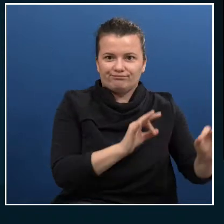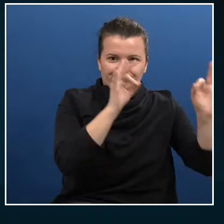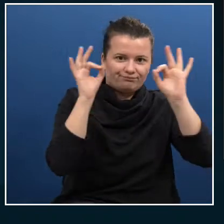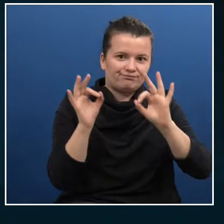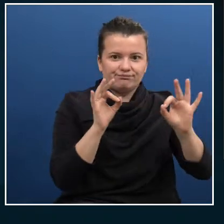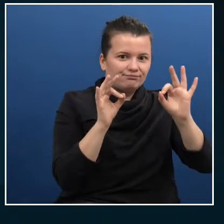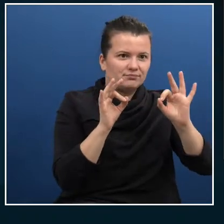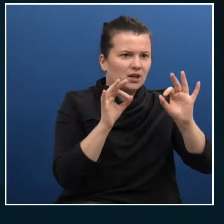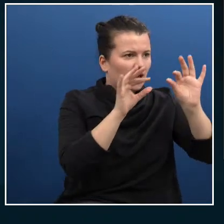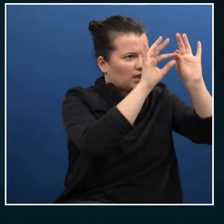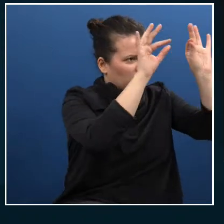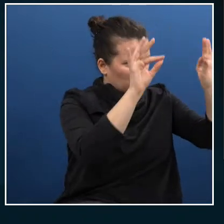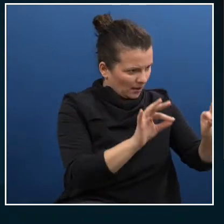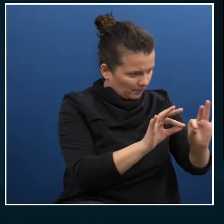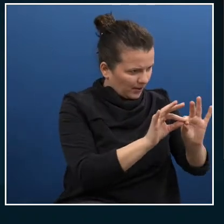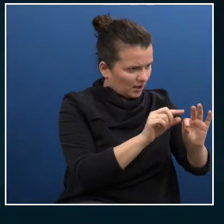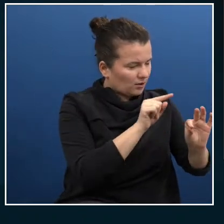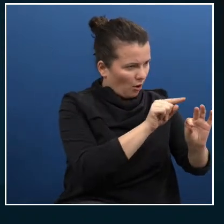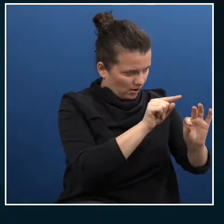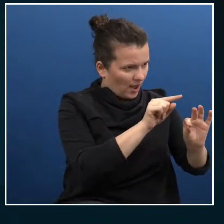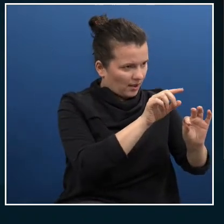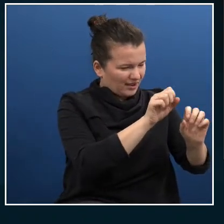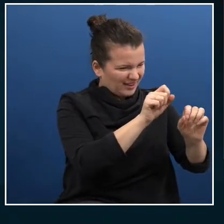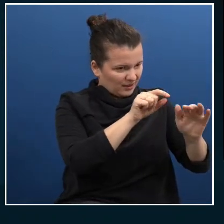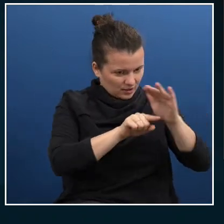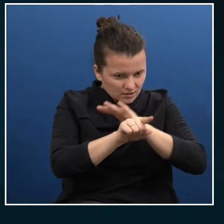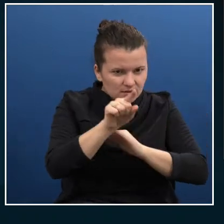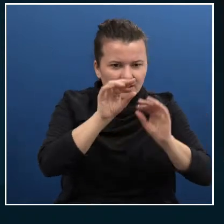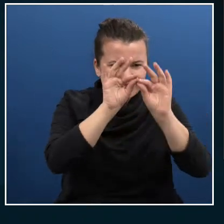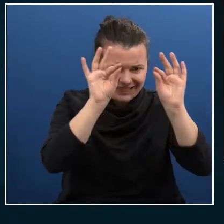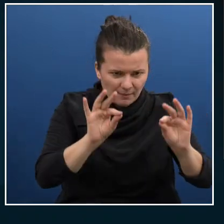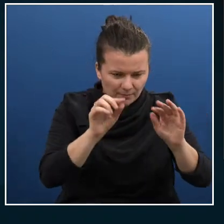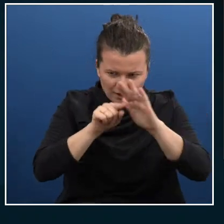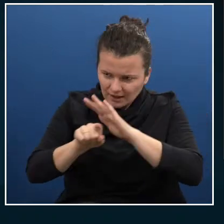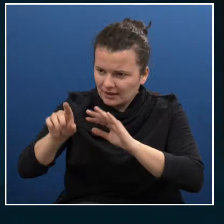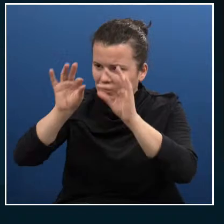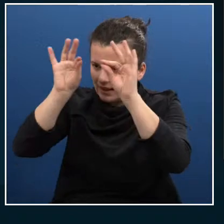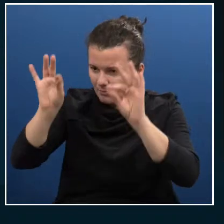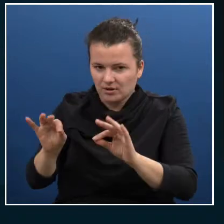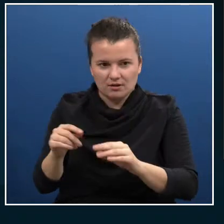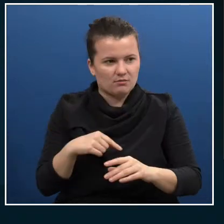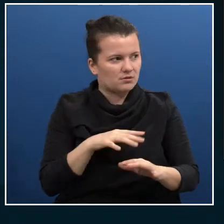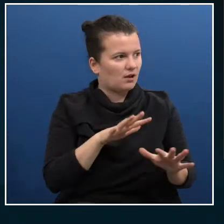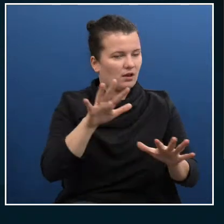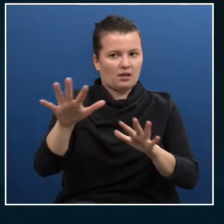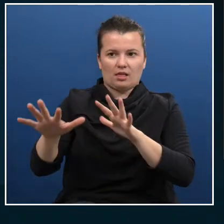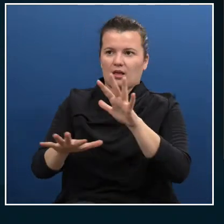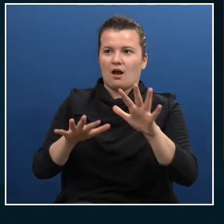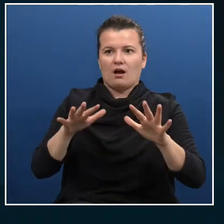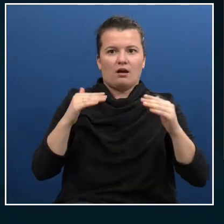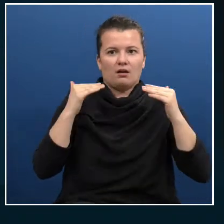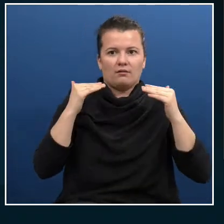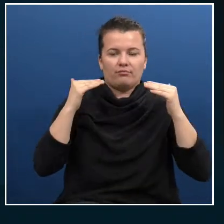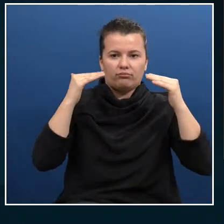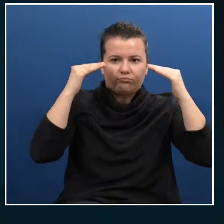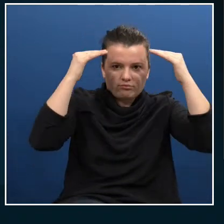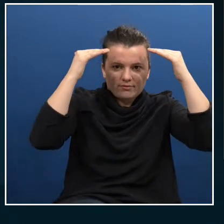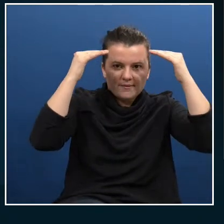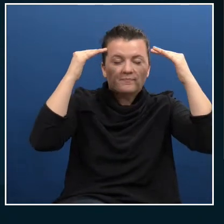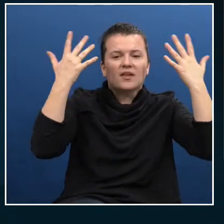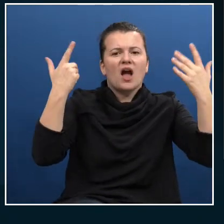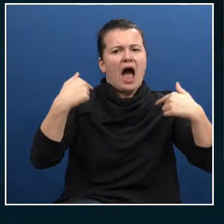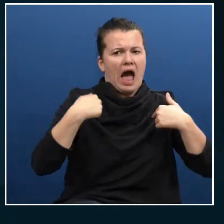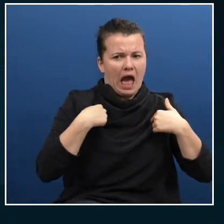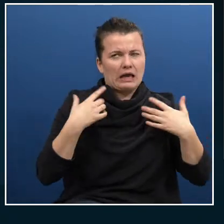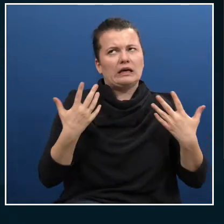template sections, which kind of discouraged me a little. So I did some more research and